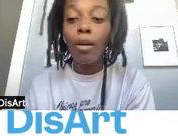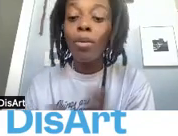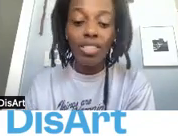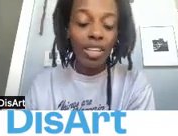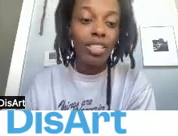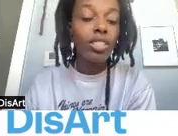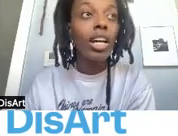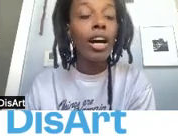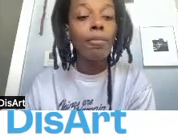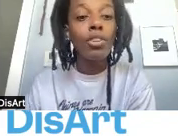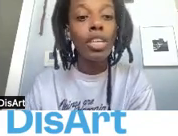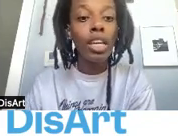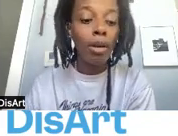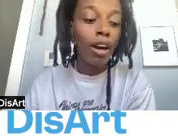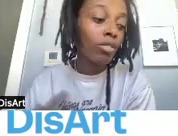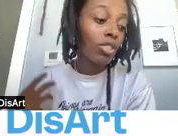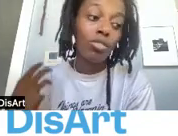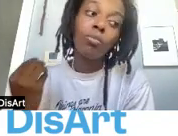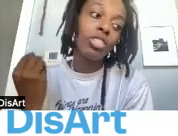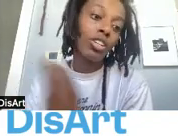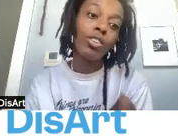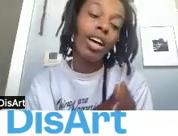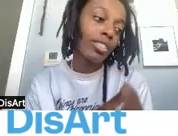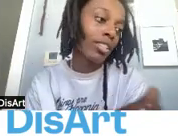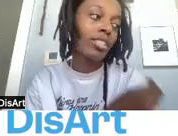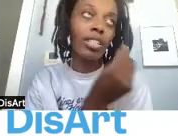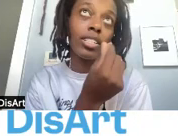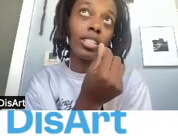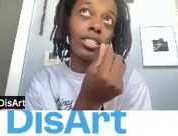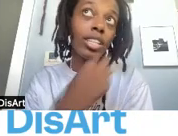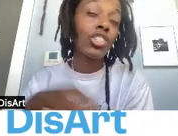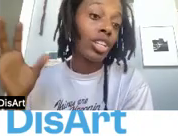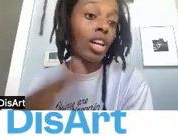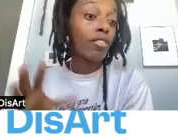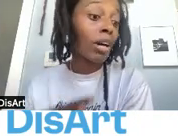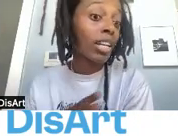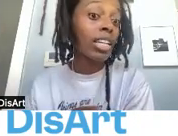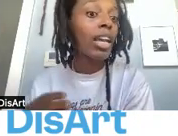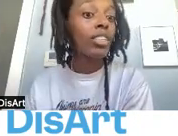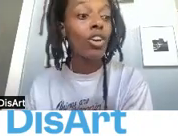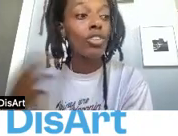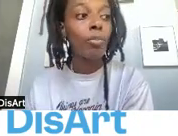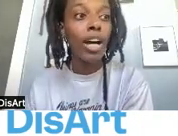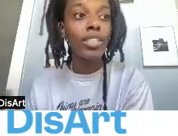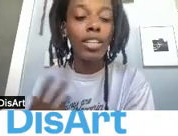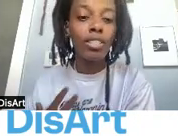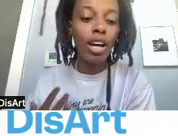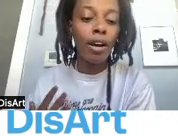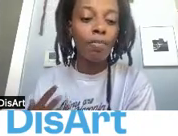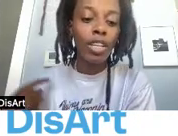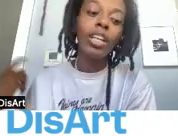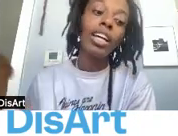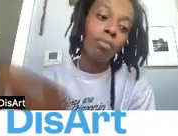will be about process. So thinking about the, you know, material essence as an extension of the body, and then also